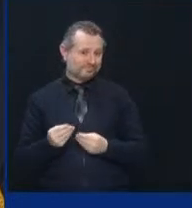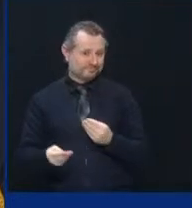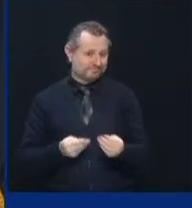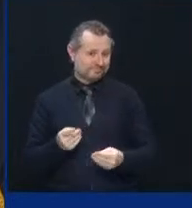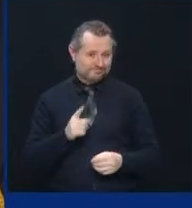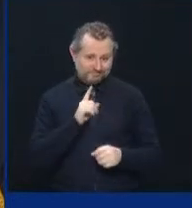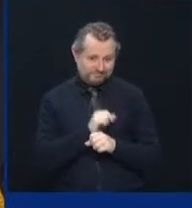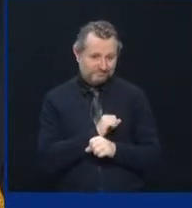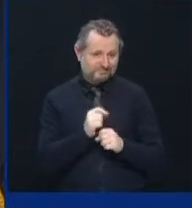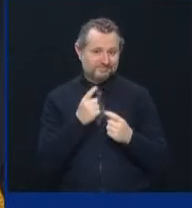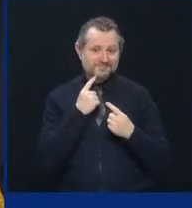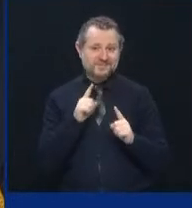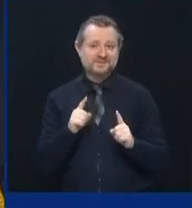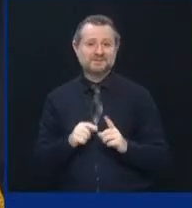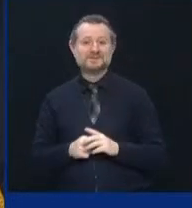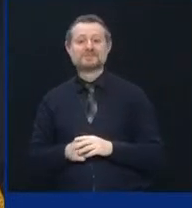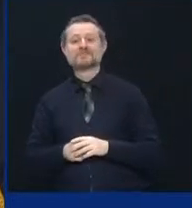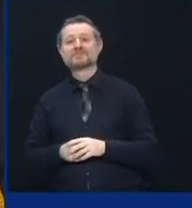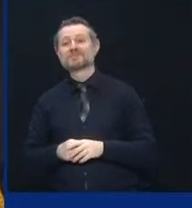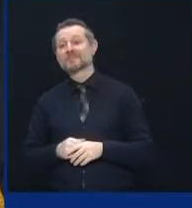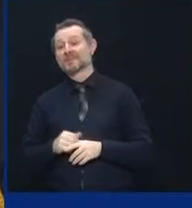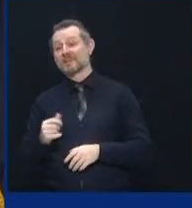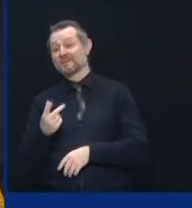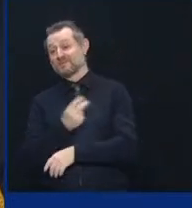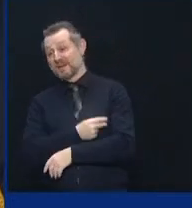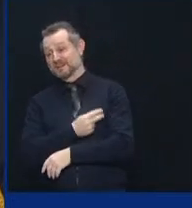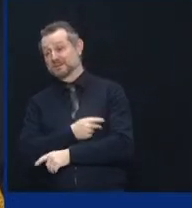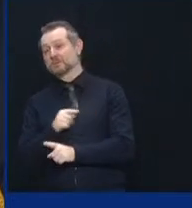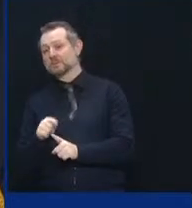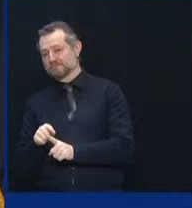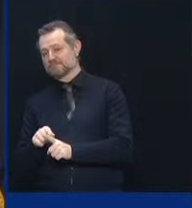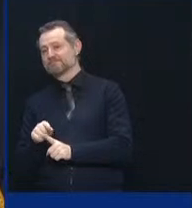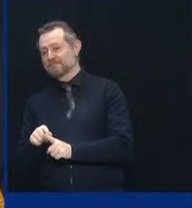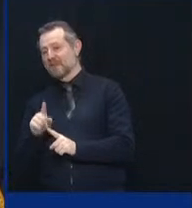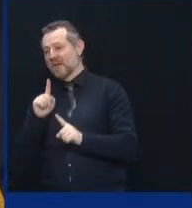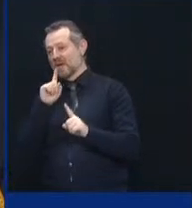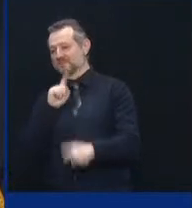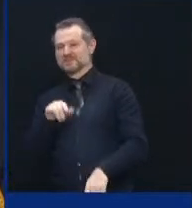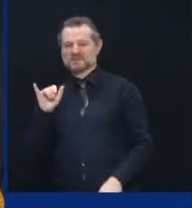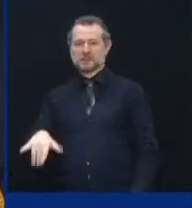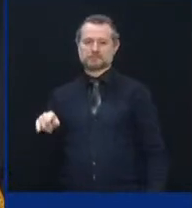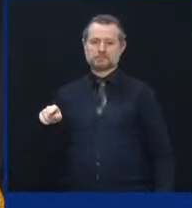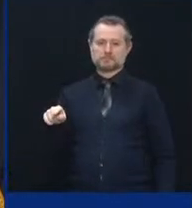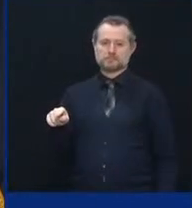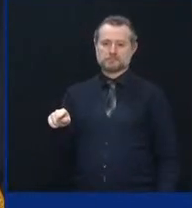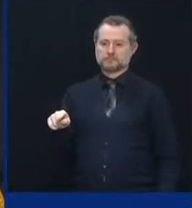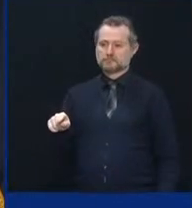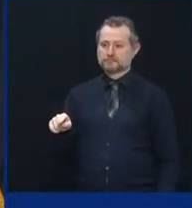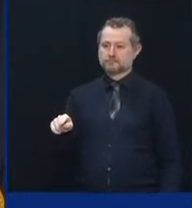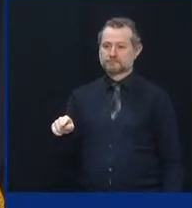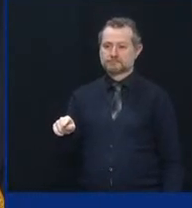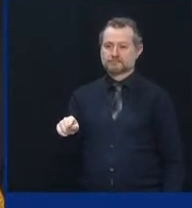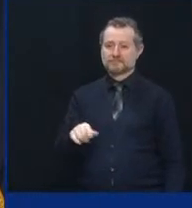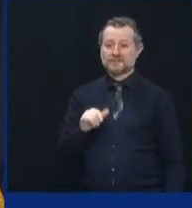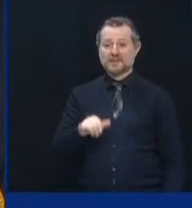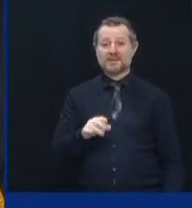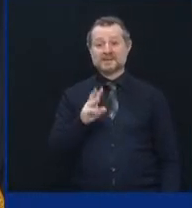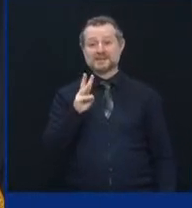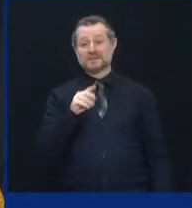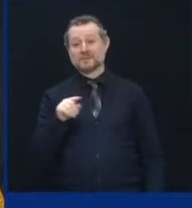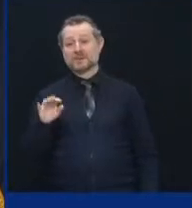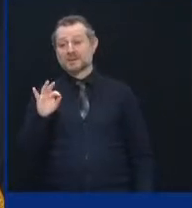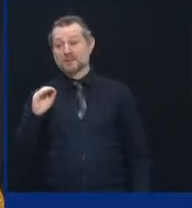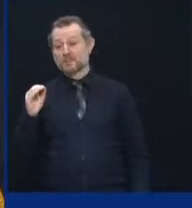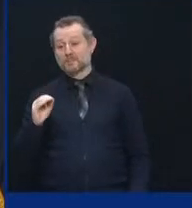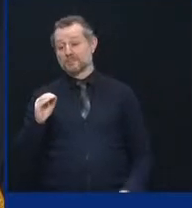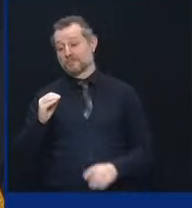vaccine is the answer here, and that's 6 to 9 months, my